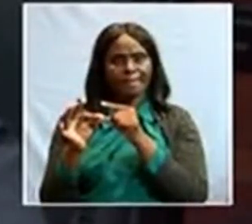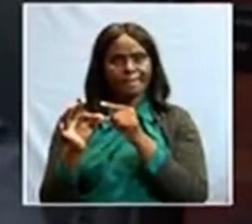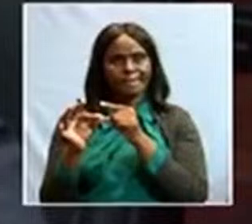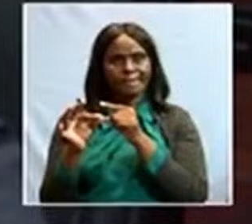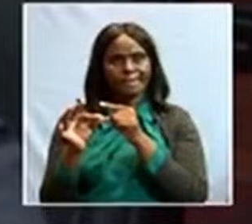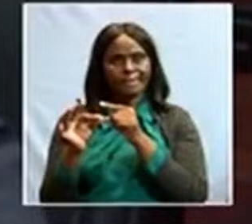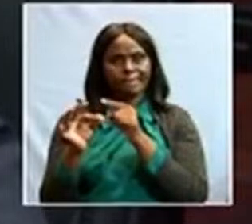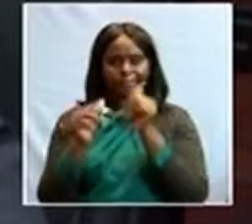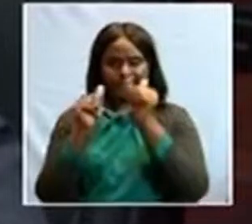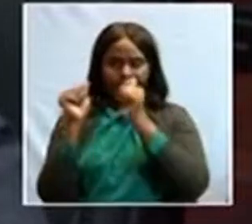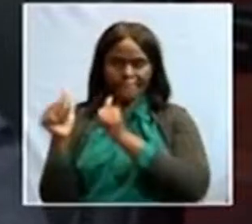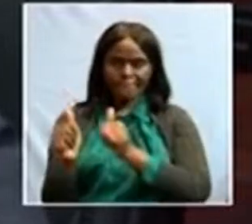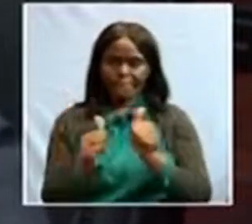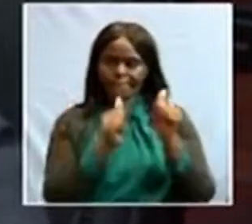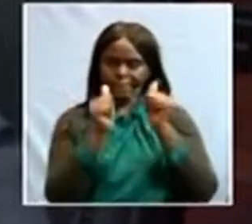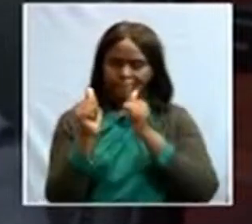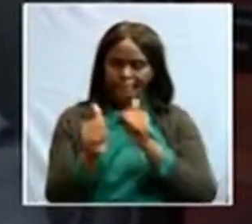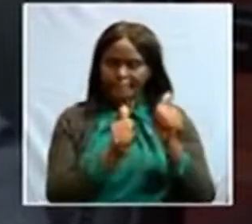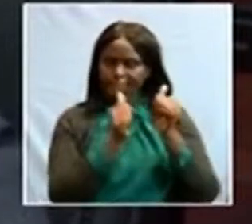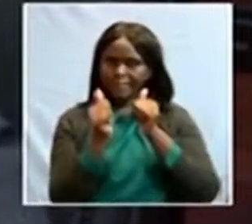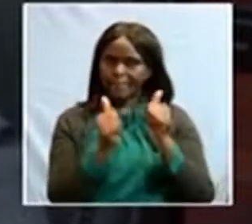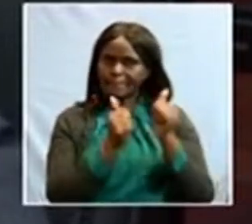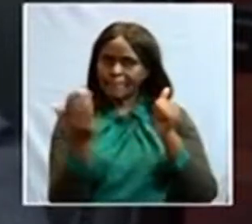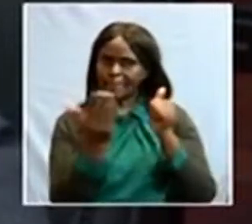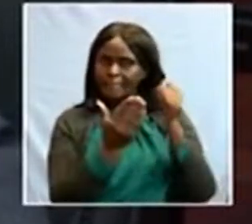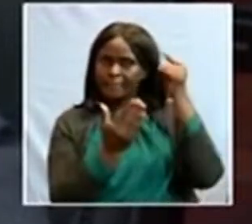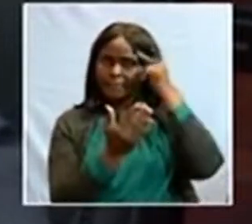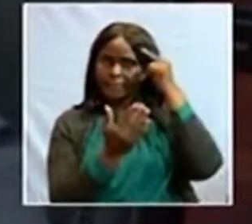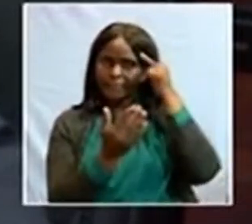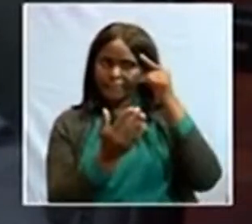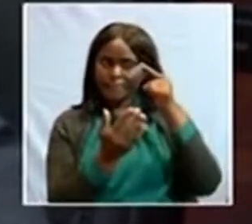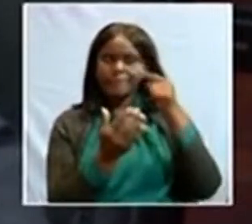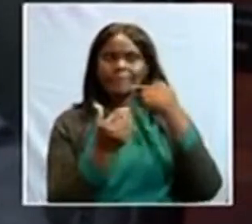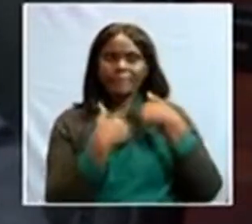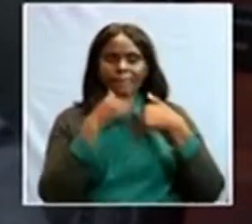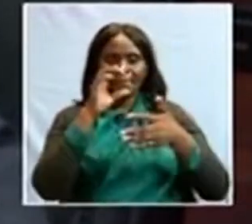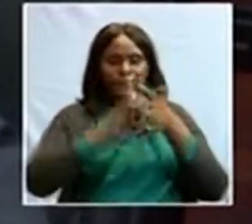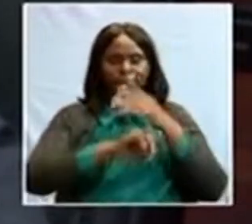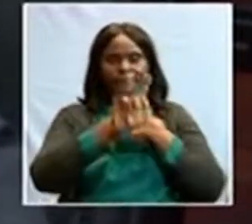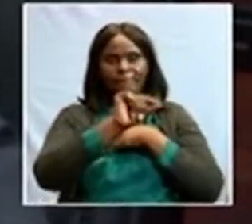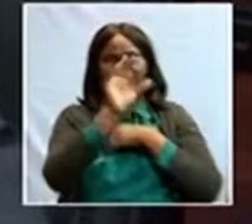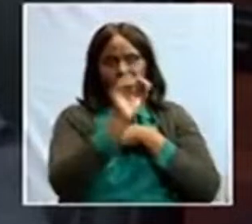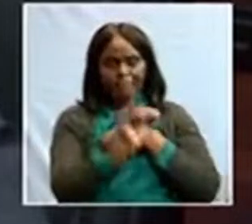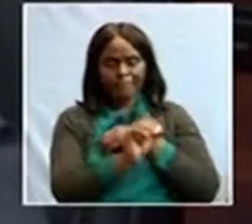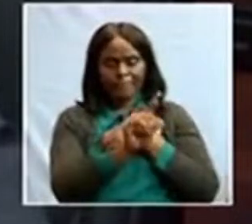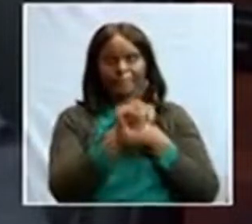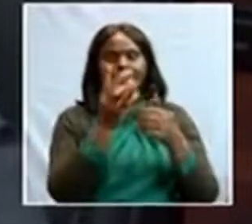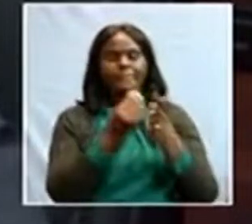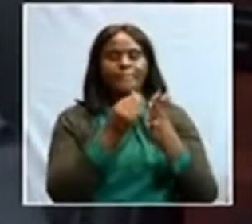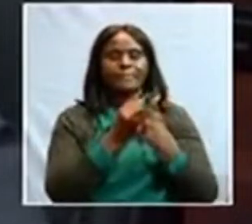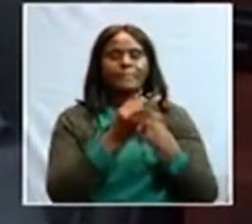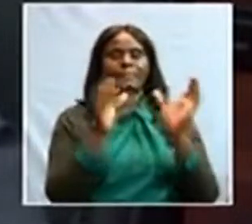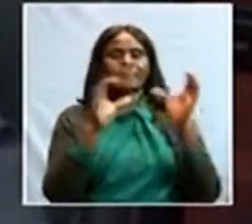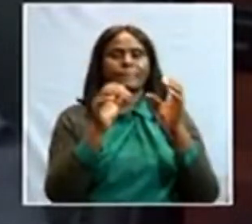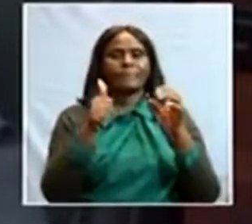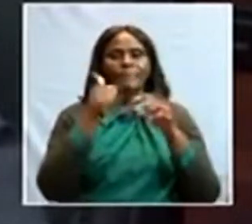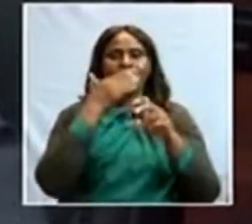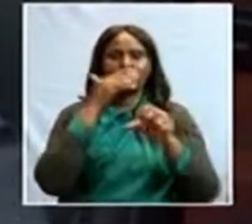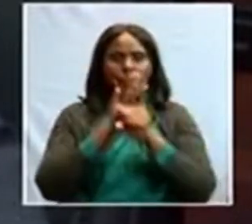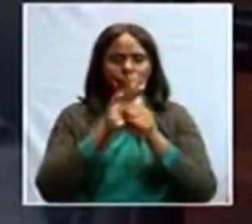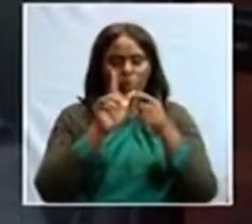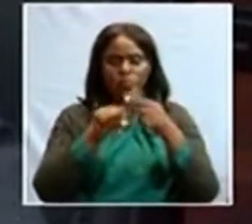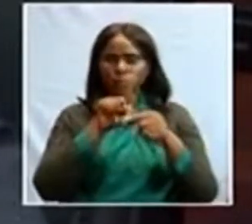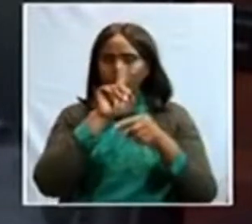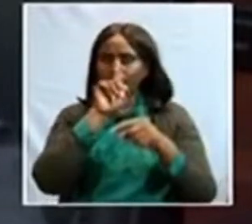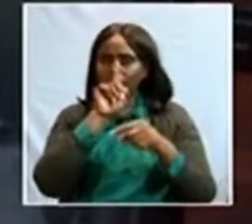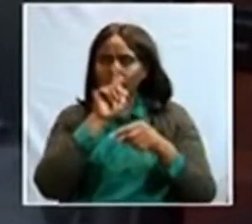On your action taken, so the government, since scrapped of 20% capital, the major council is committed to